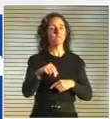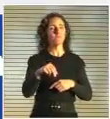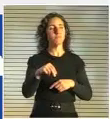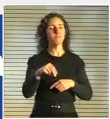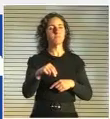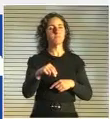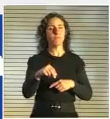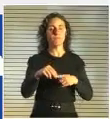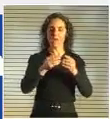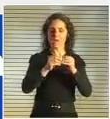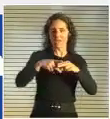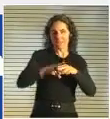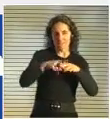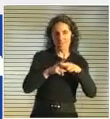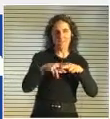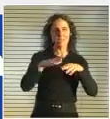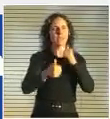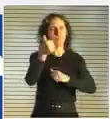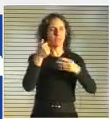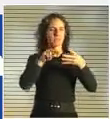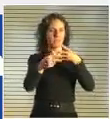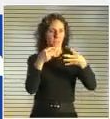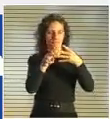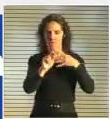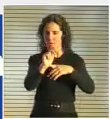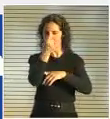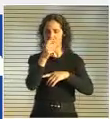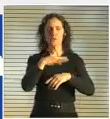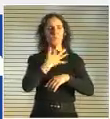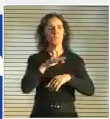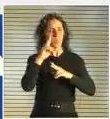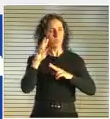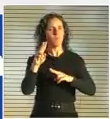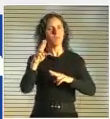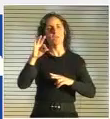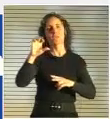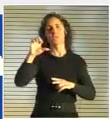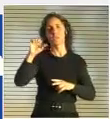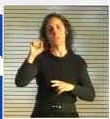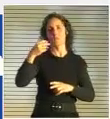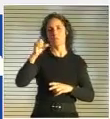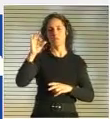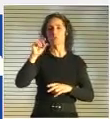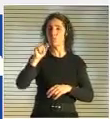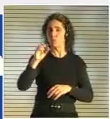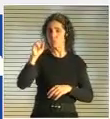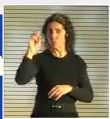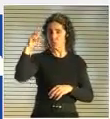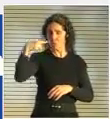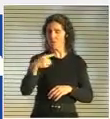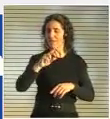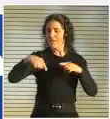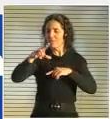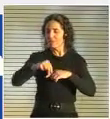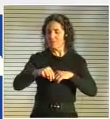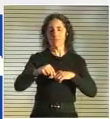It's on seabos.org. Integration of best practice in operations, meaning you're making a bigger investment in a hybrid vessel, in this case, really